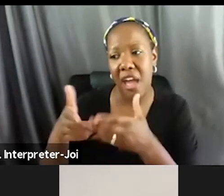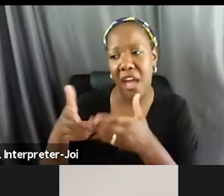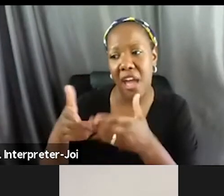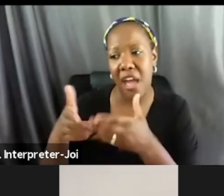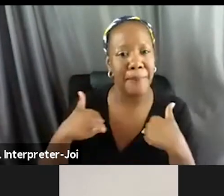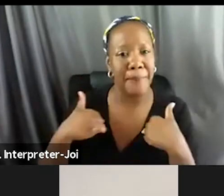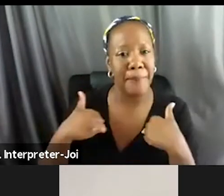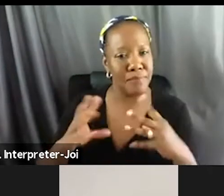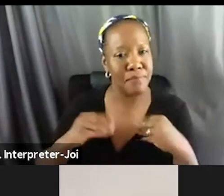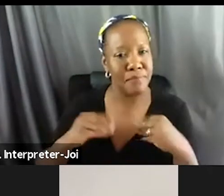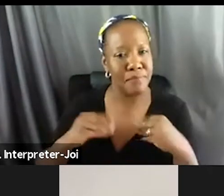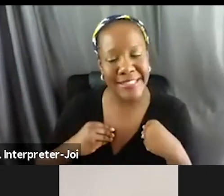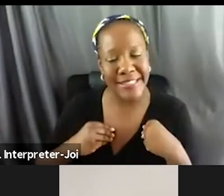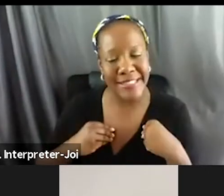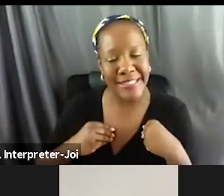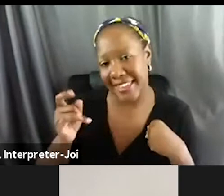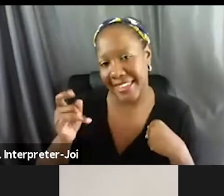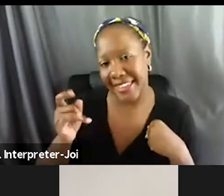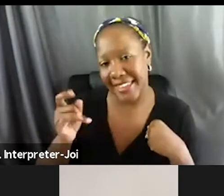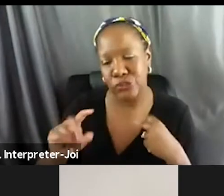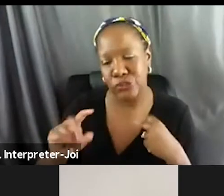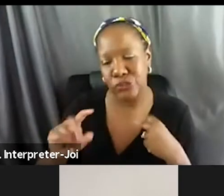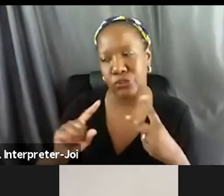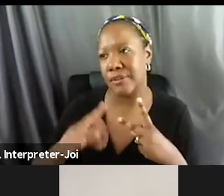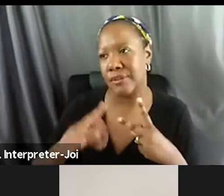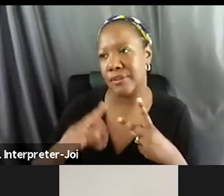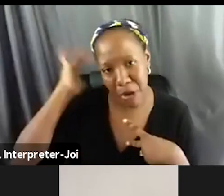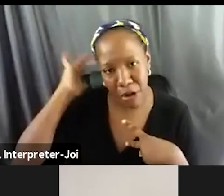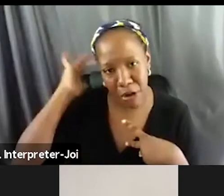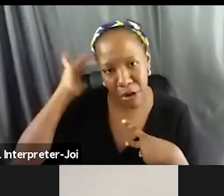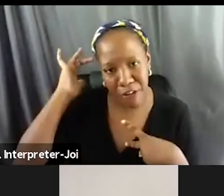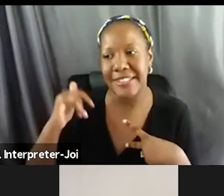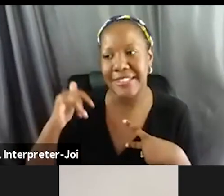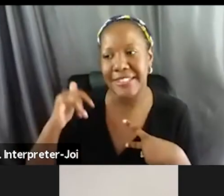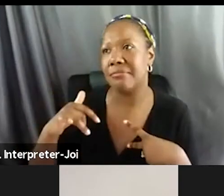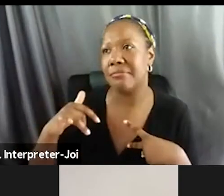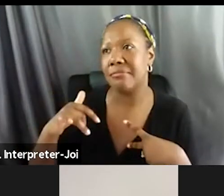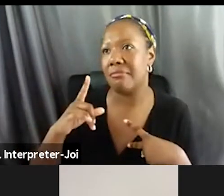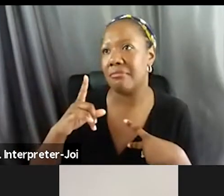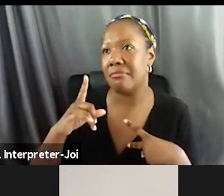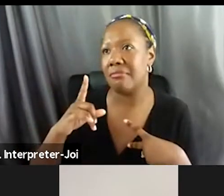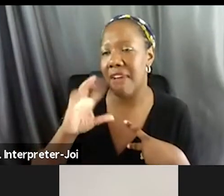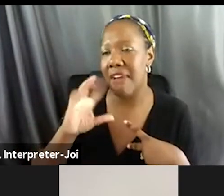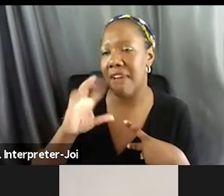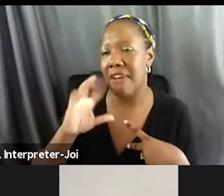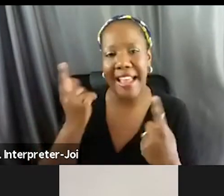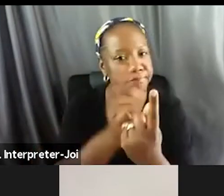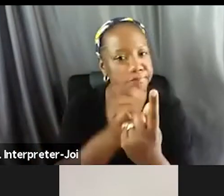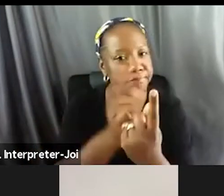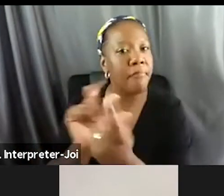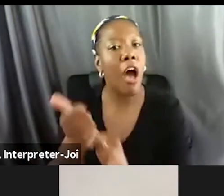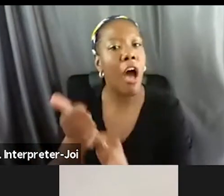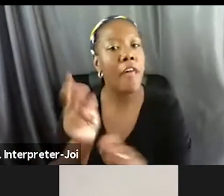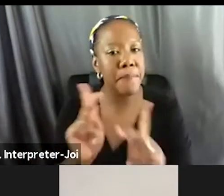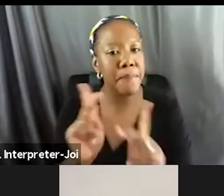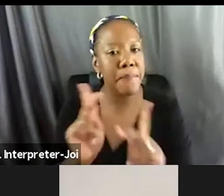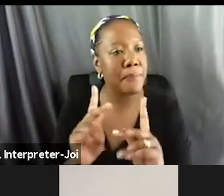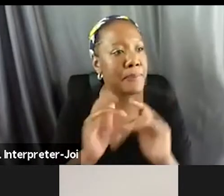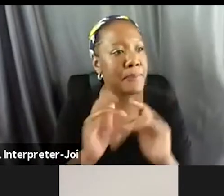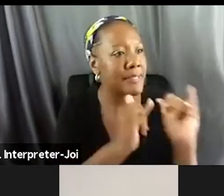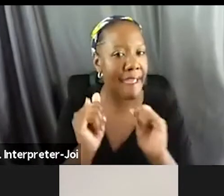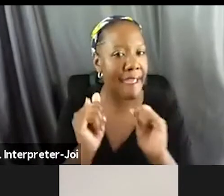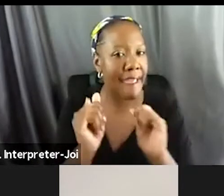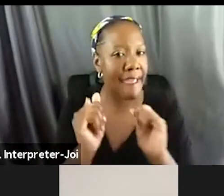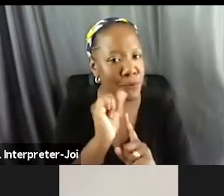and embrace my baldness. I got to meet other folks in my same situation. And then I ended up